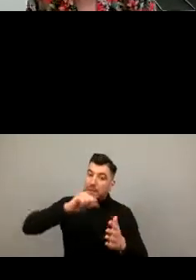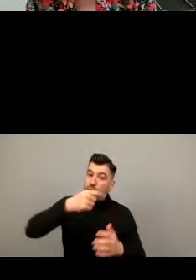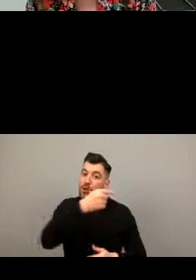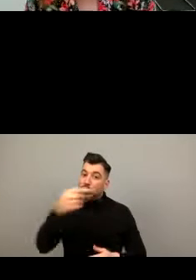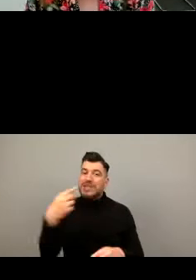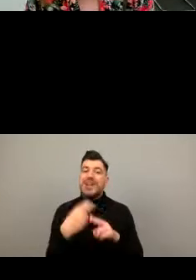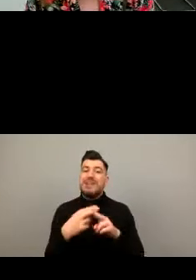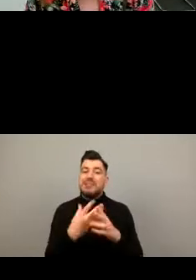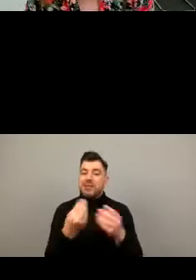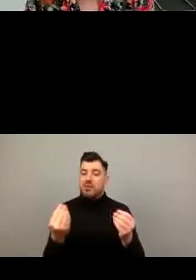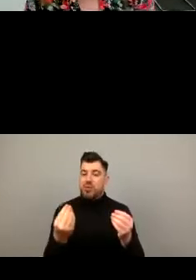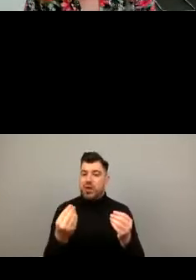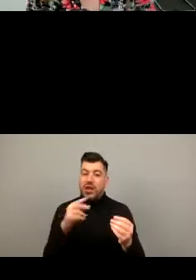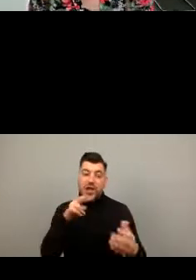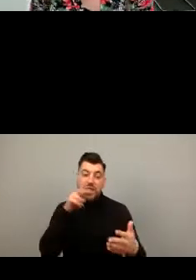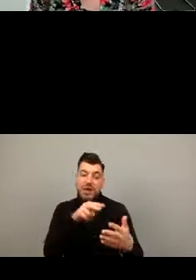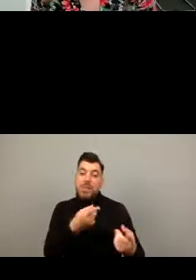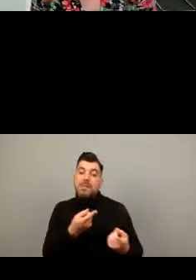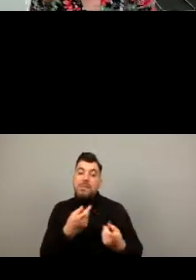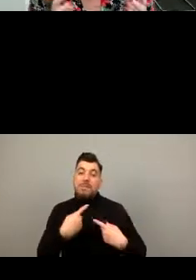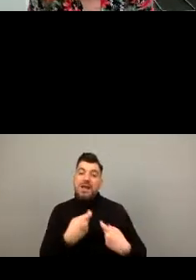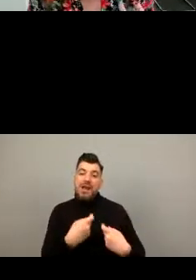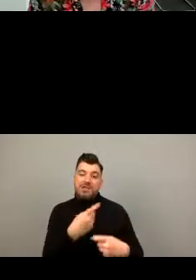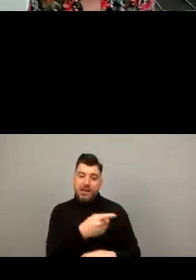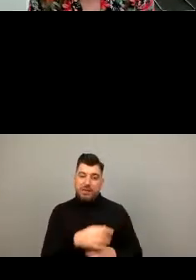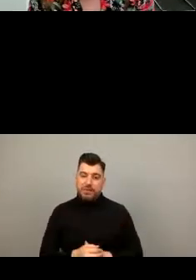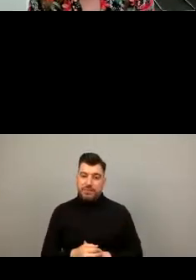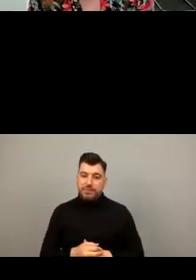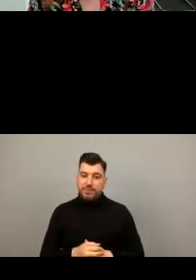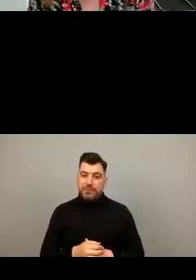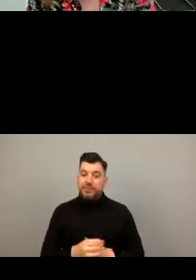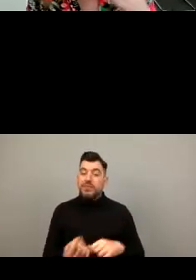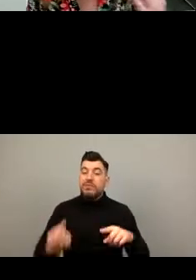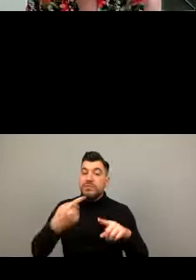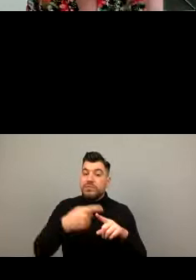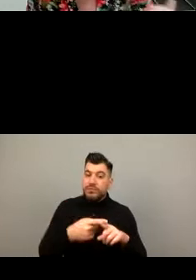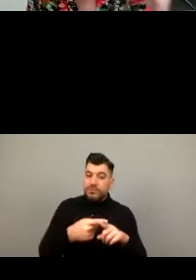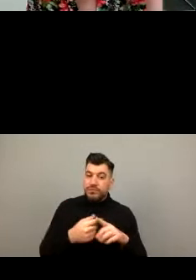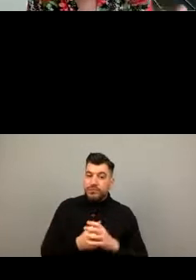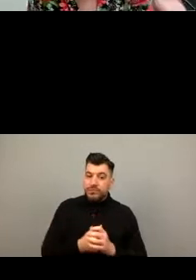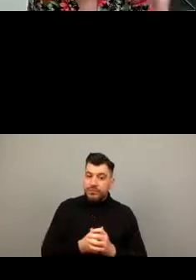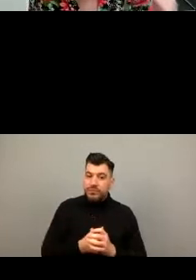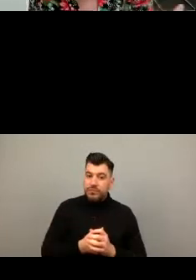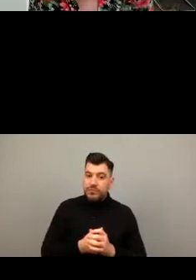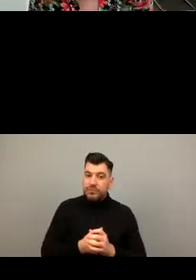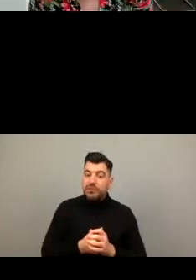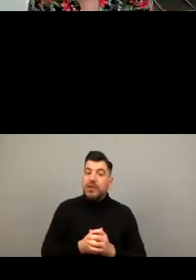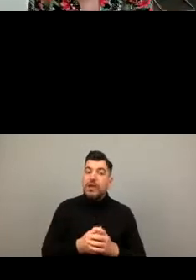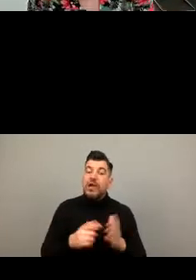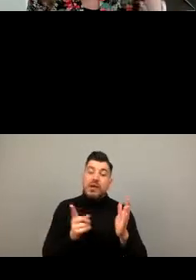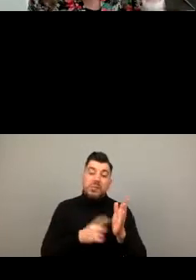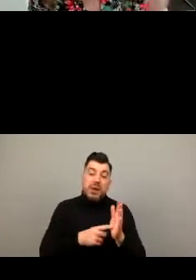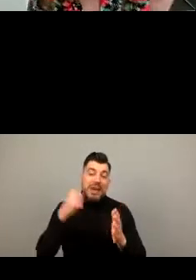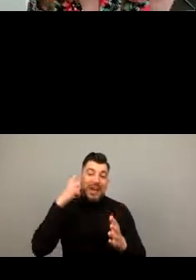or elaborate on that sentence. This helps the reader to grasp the concept of your article just by reading those first